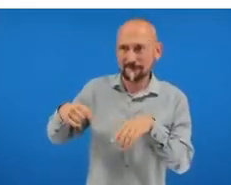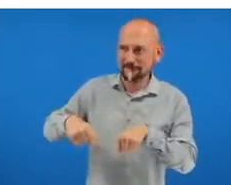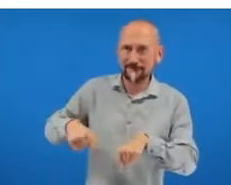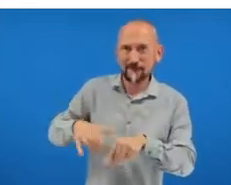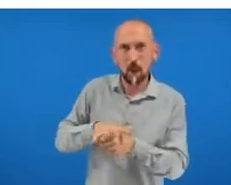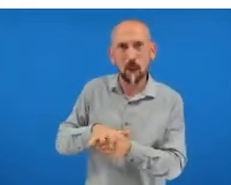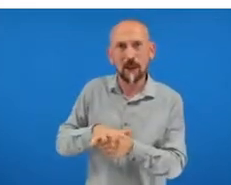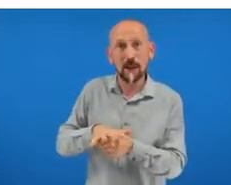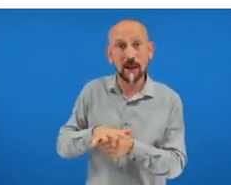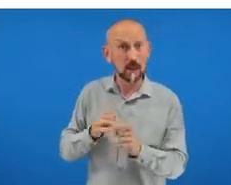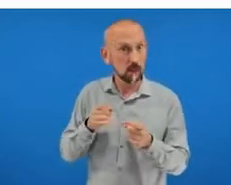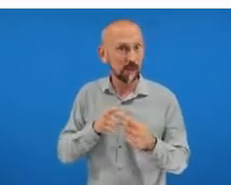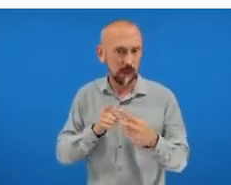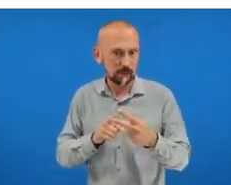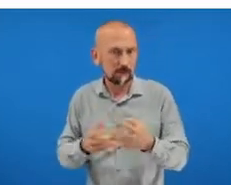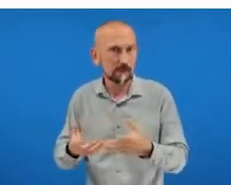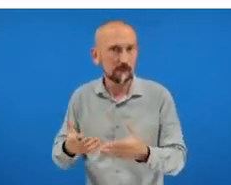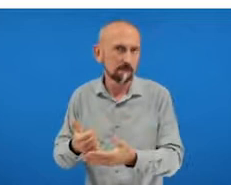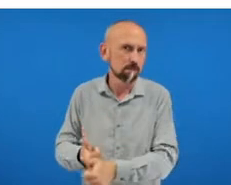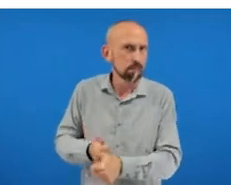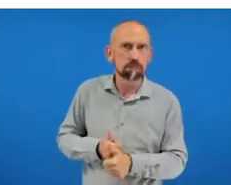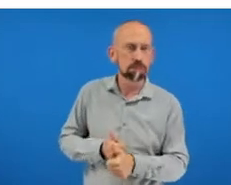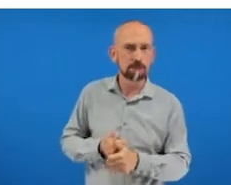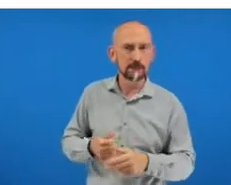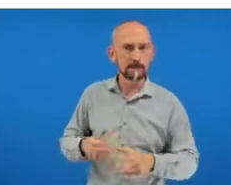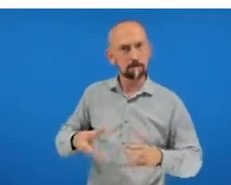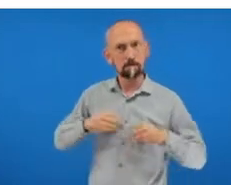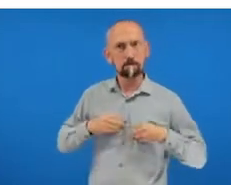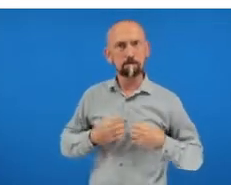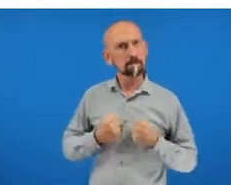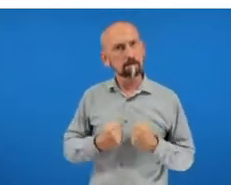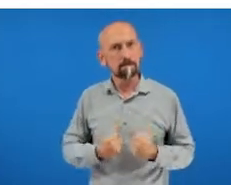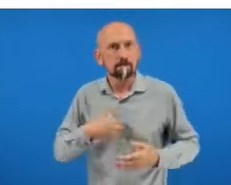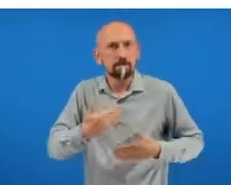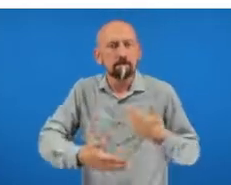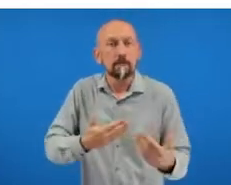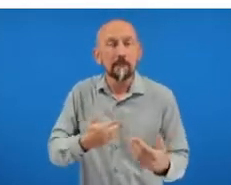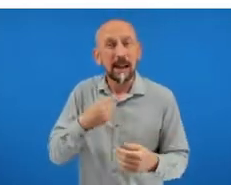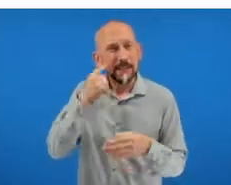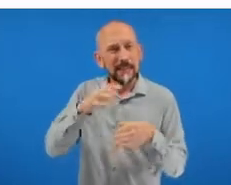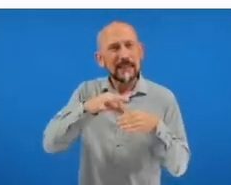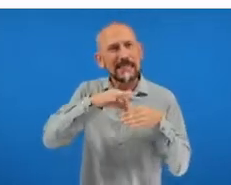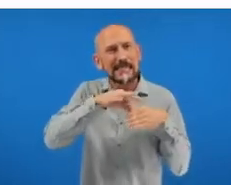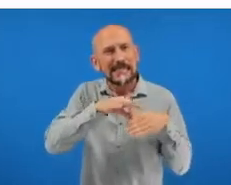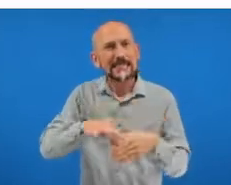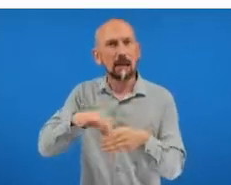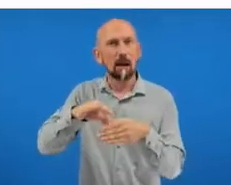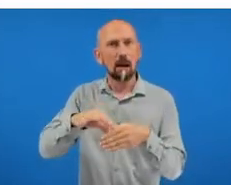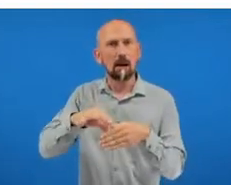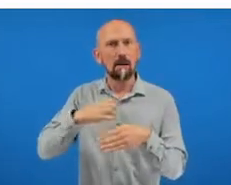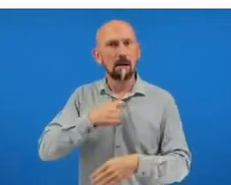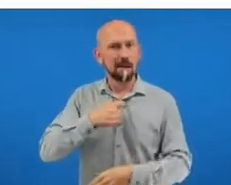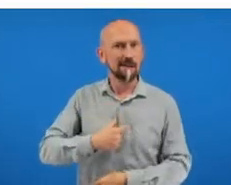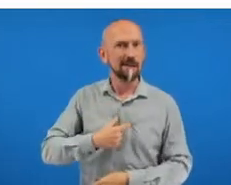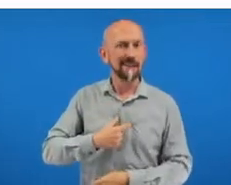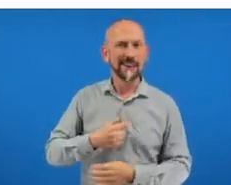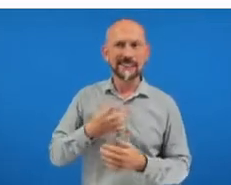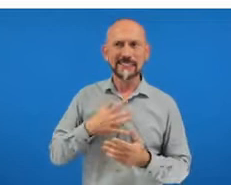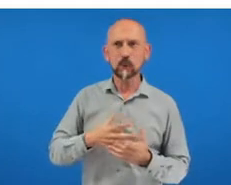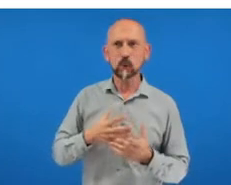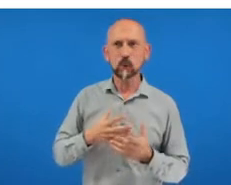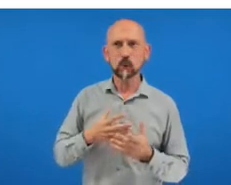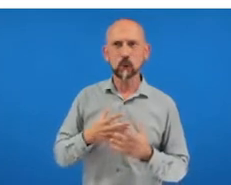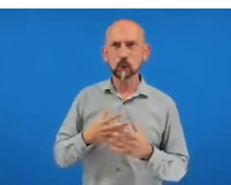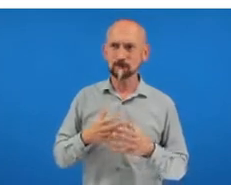I think leadership is making sure that you're not operating in a bubble, but